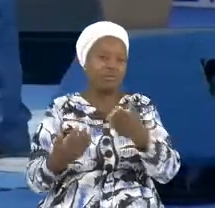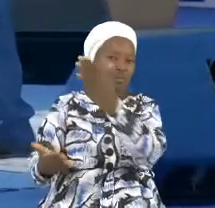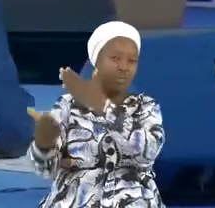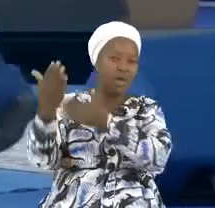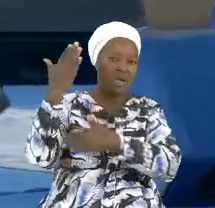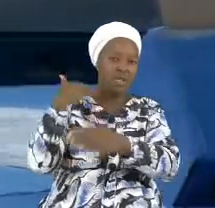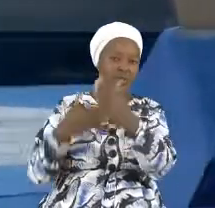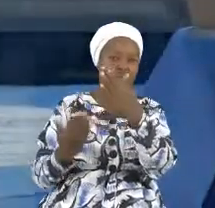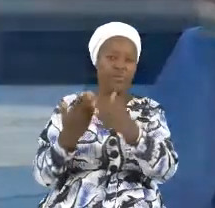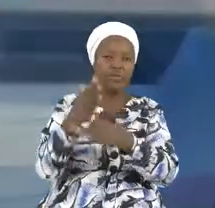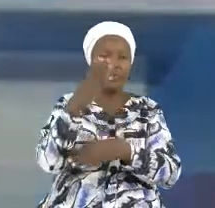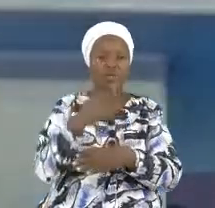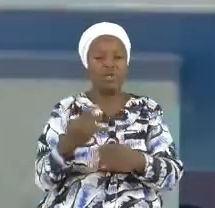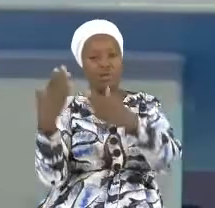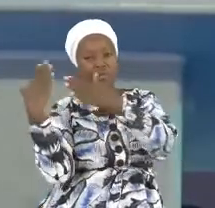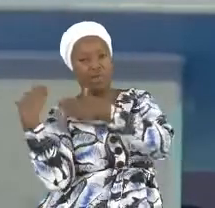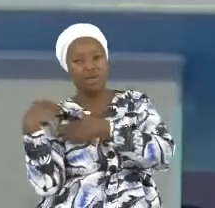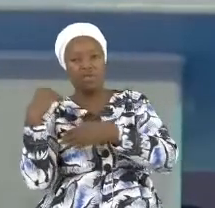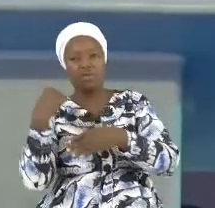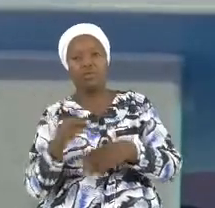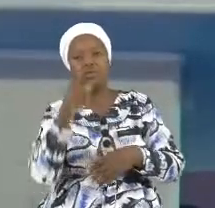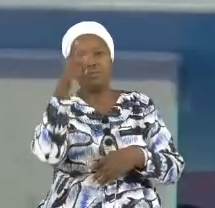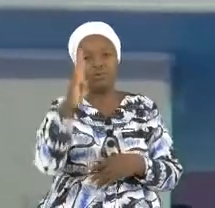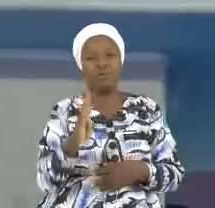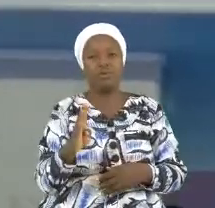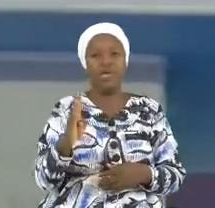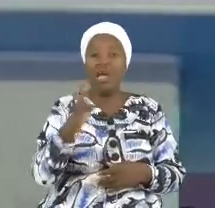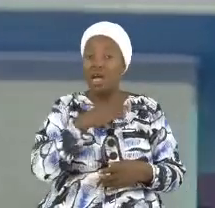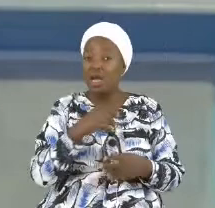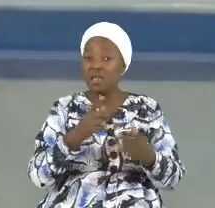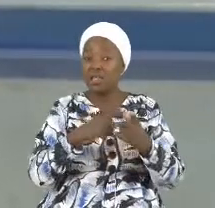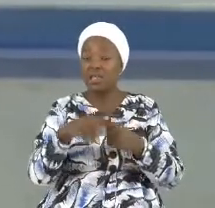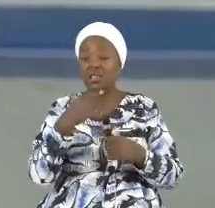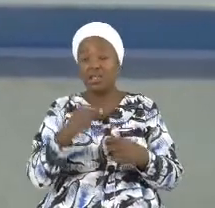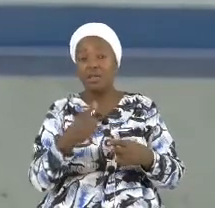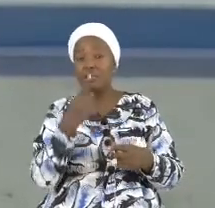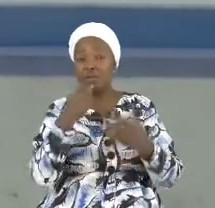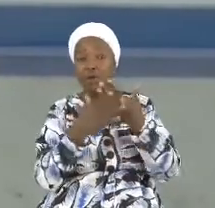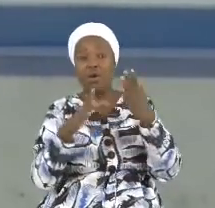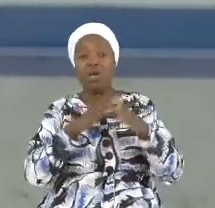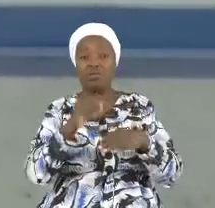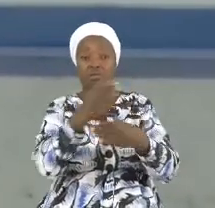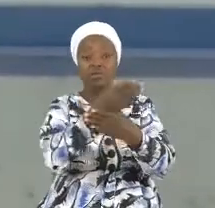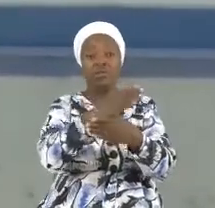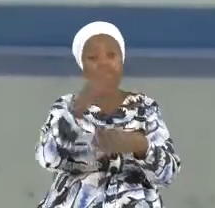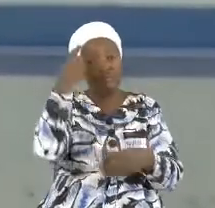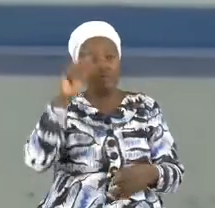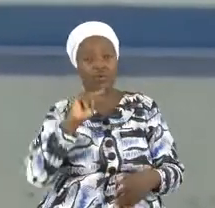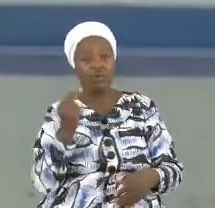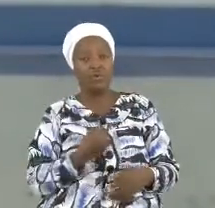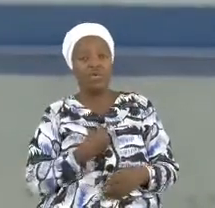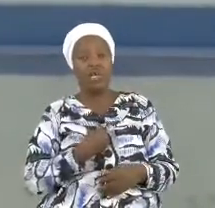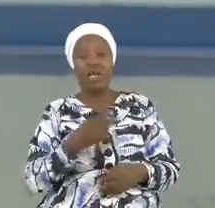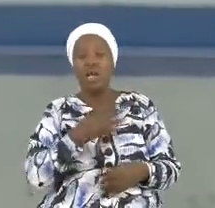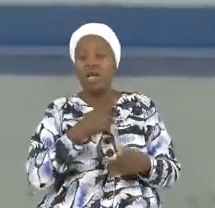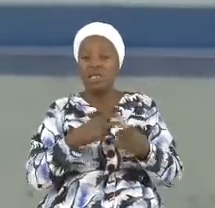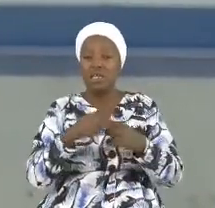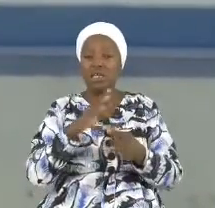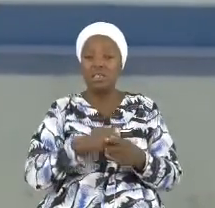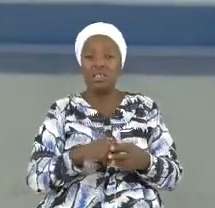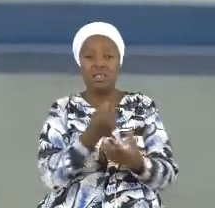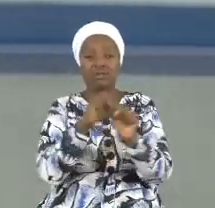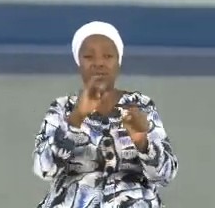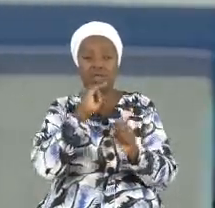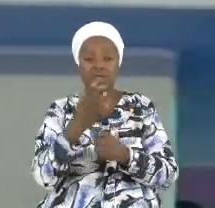forbearance of God. And the blood has been shed already. And the salvation is available already. And